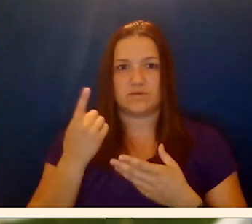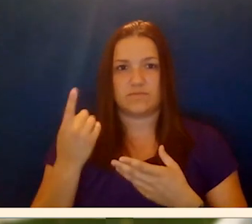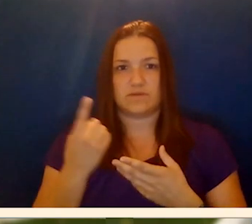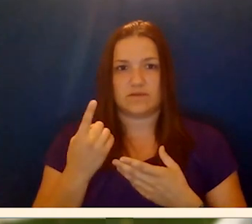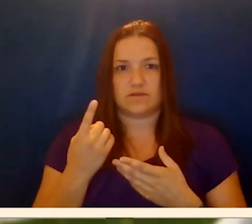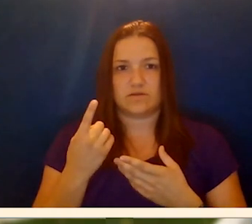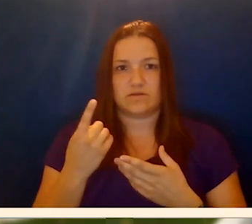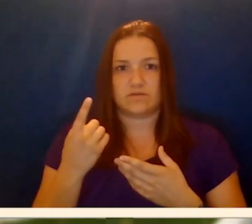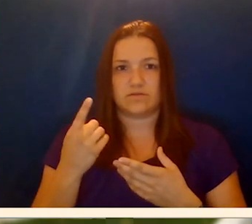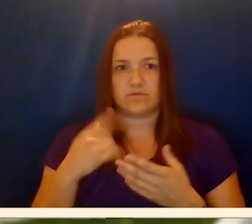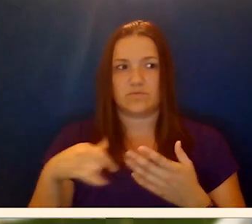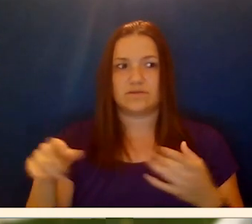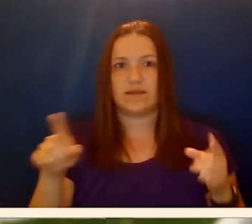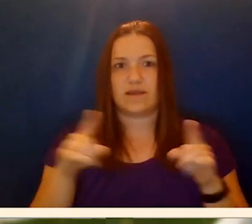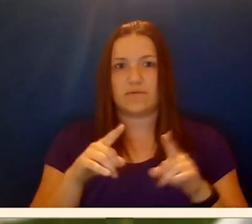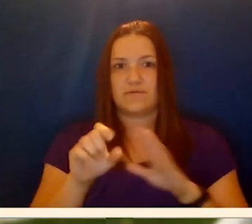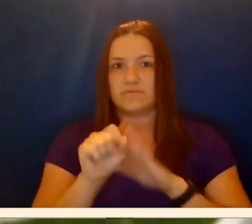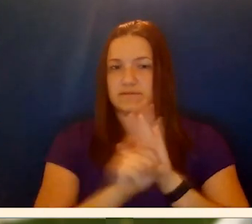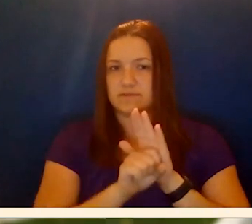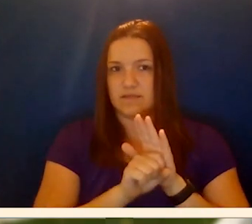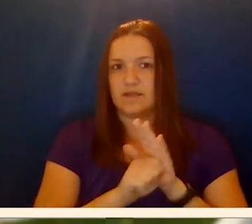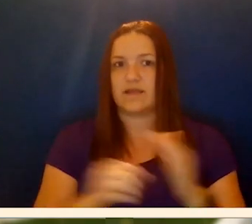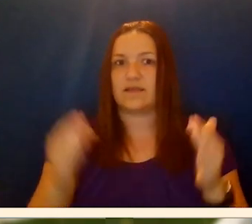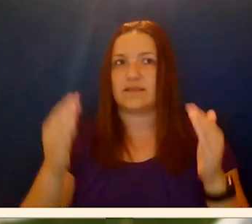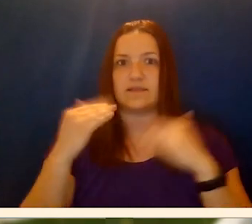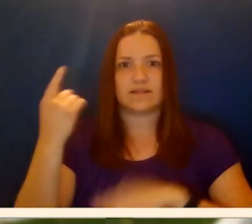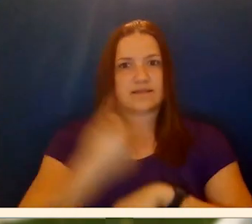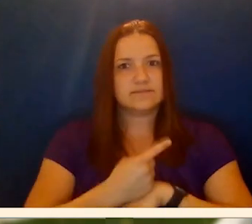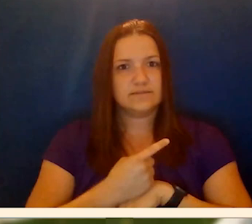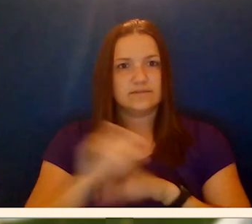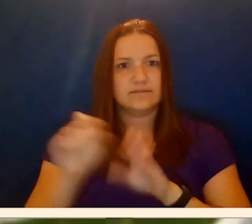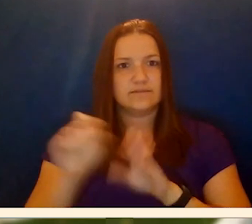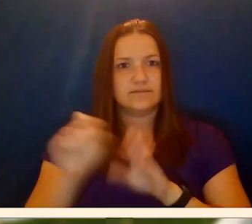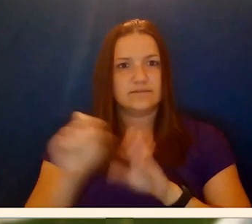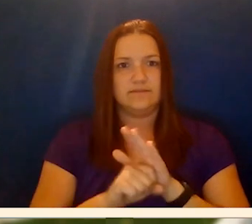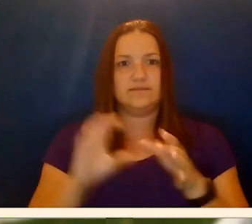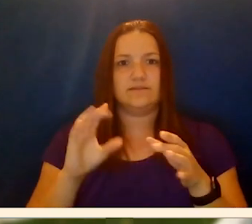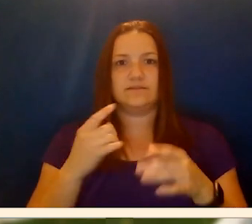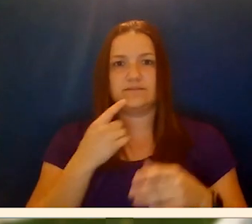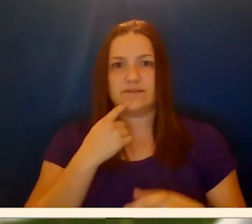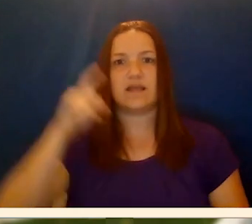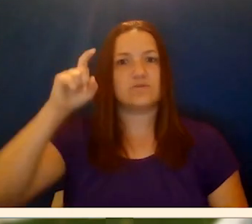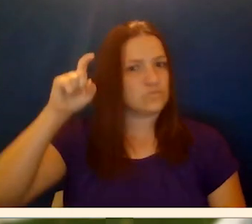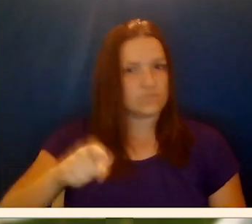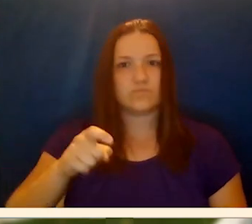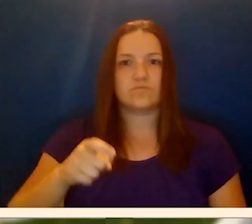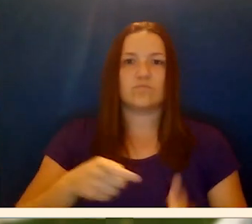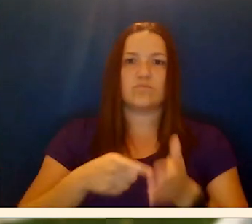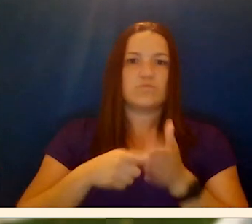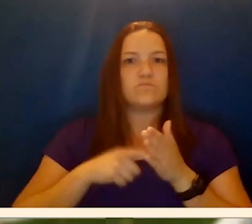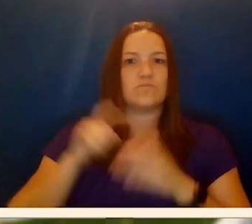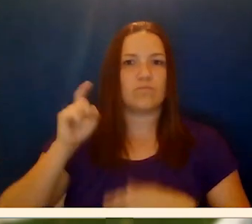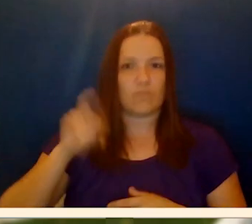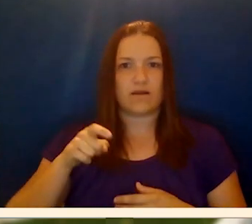was coming around Right. from the state. And the Right. very next day, the state issued It's a mandatory it's order. mandatory. Yeah. So